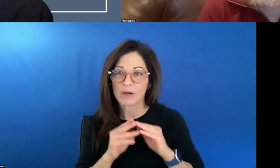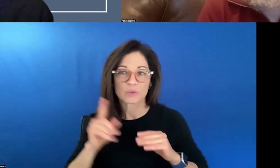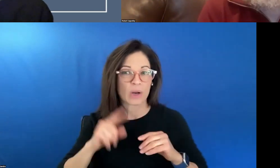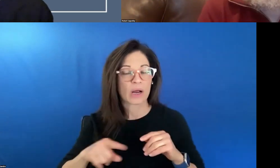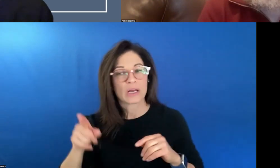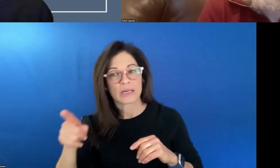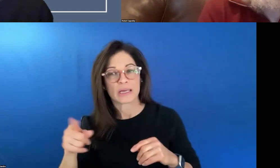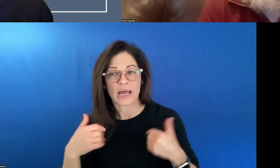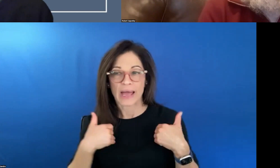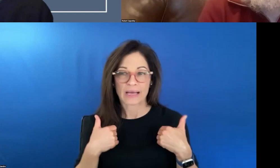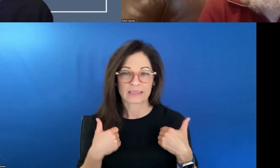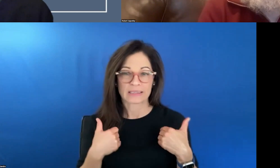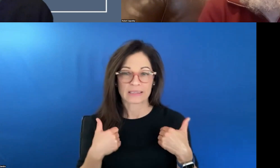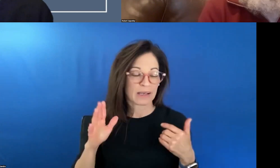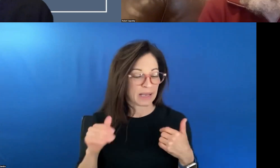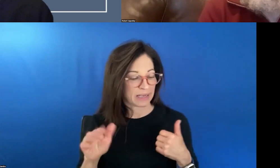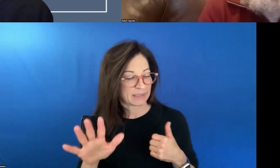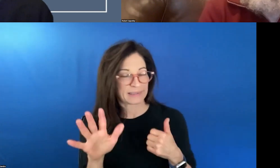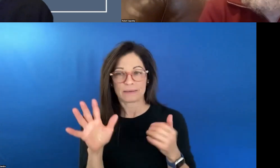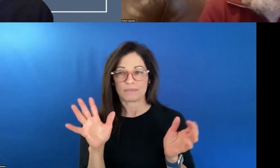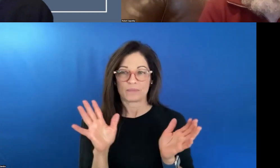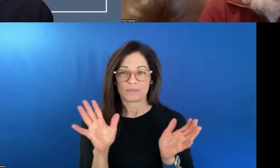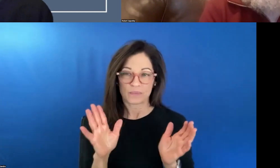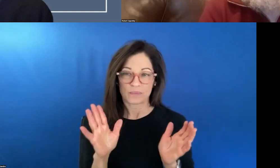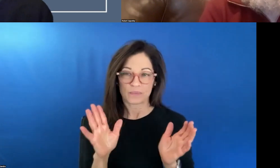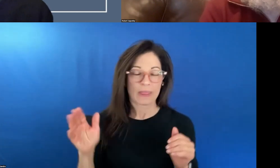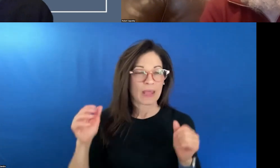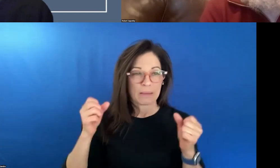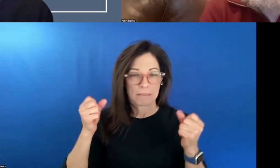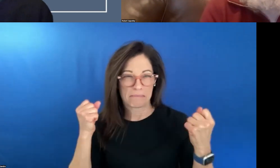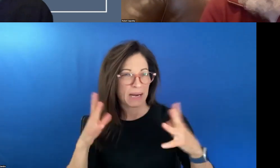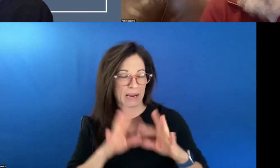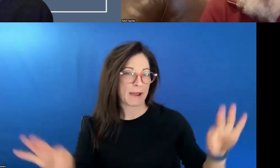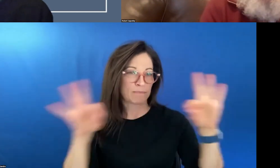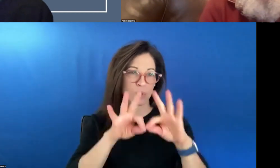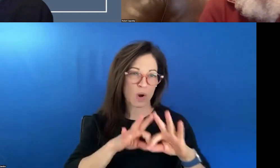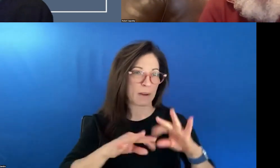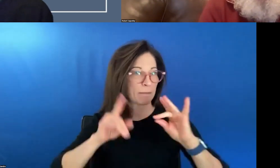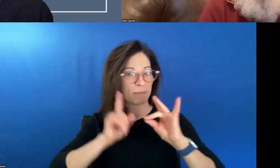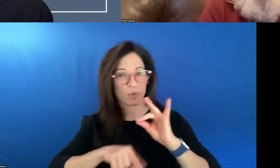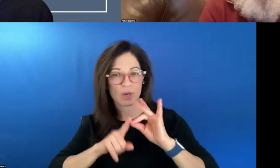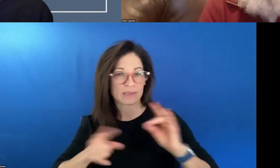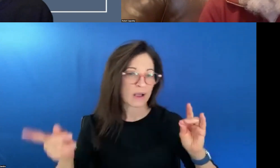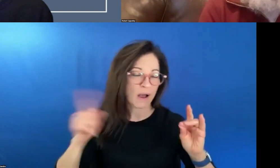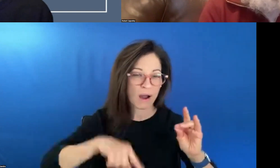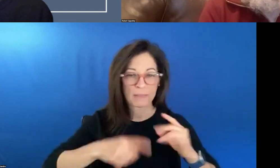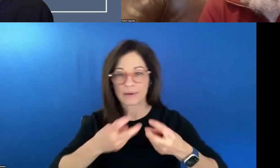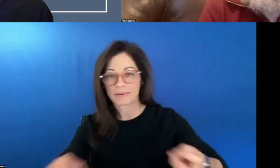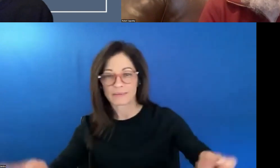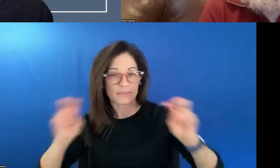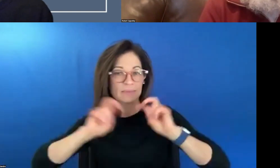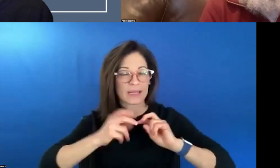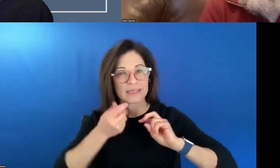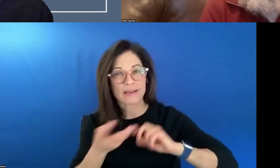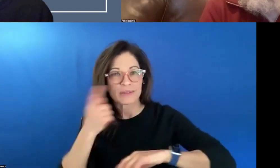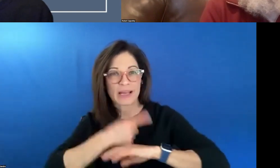all-star meditative Buddhist and stuff when they hang out with neuroscientists for a few days. So I got invited to one of these,